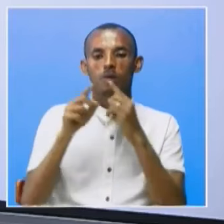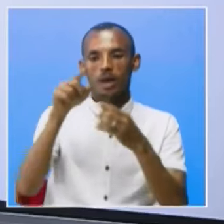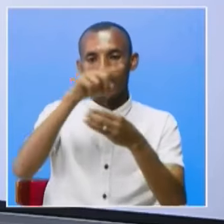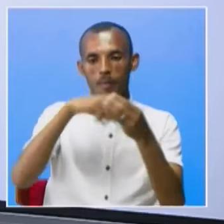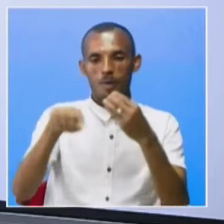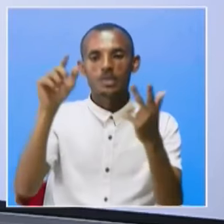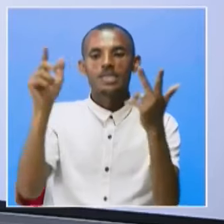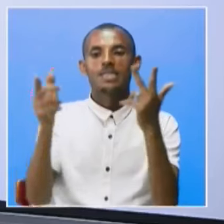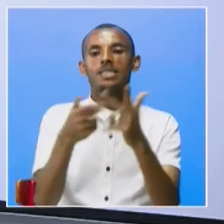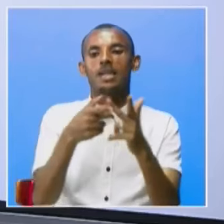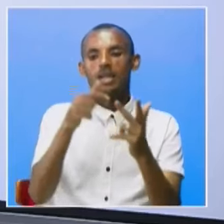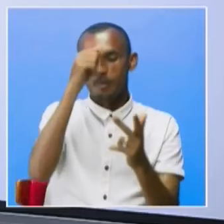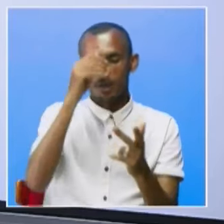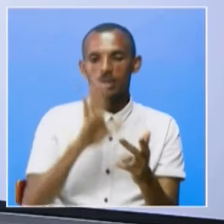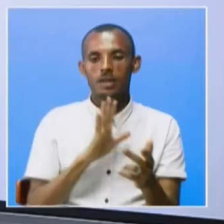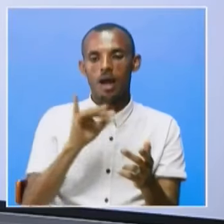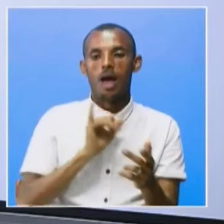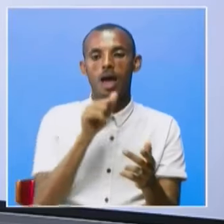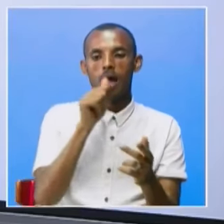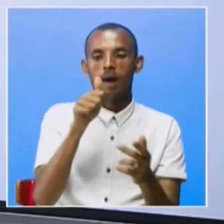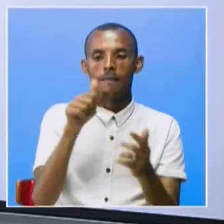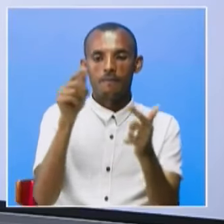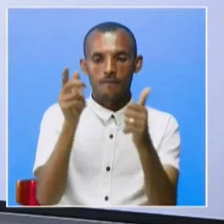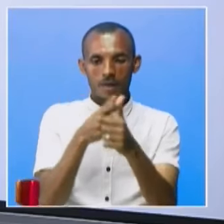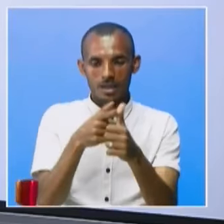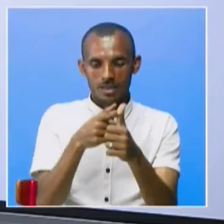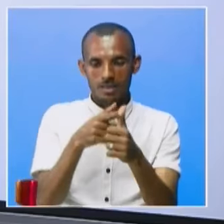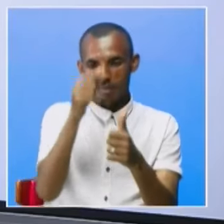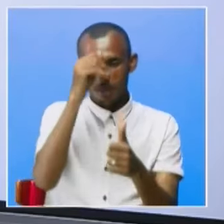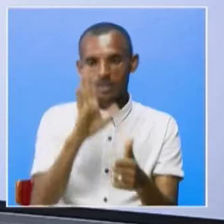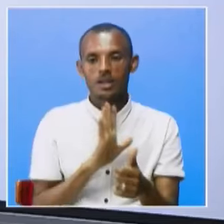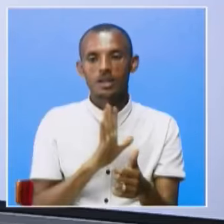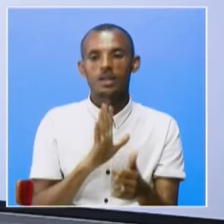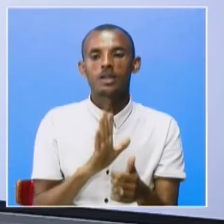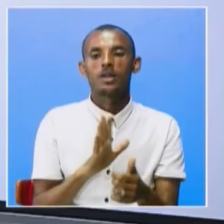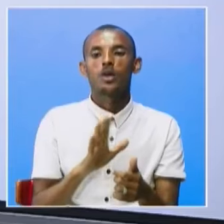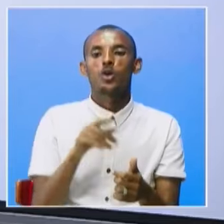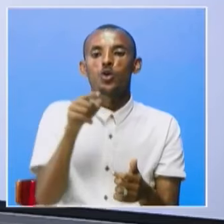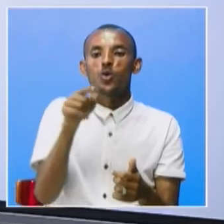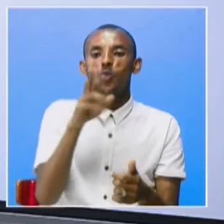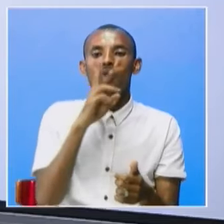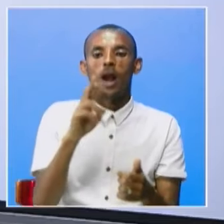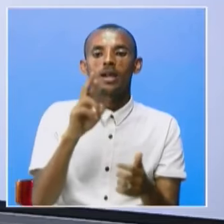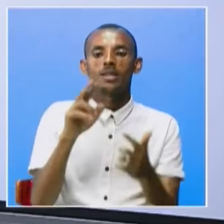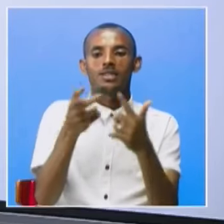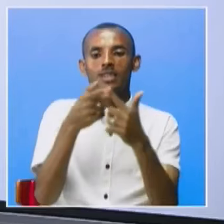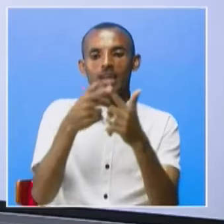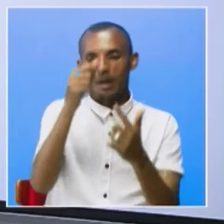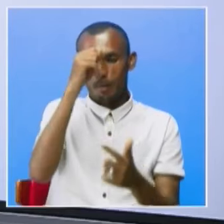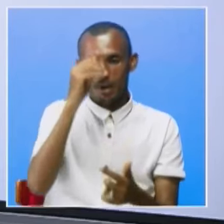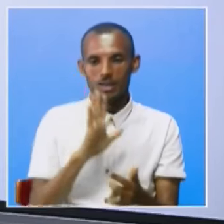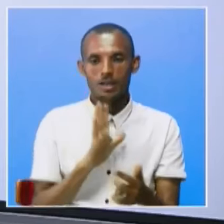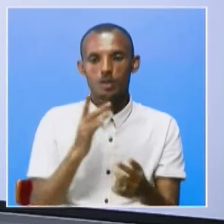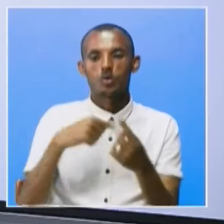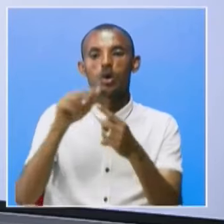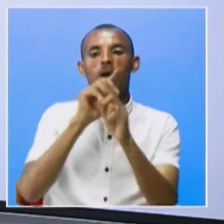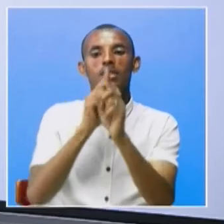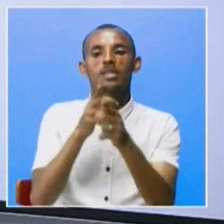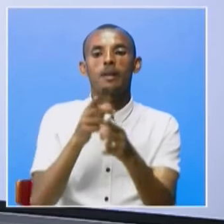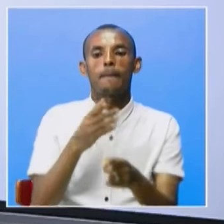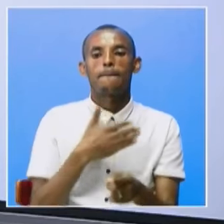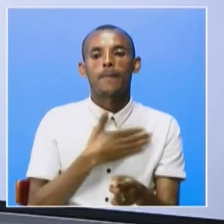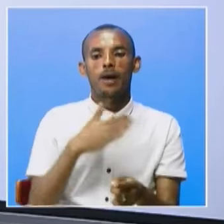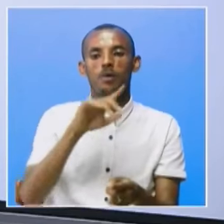because I am the first person who is asking a question and you are the second person to answer my